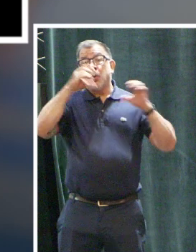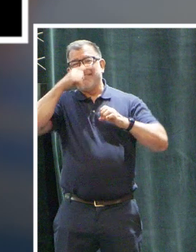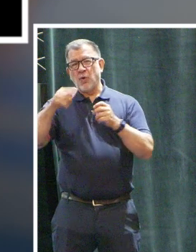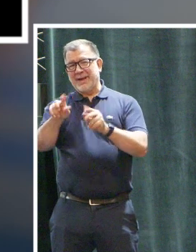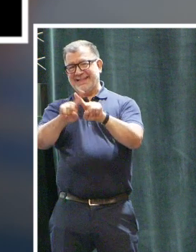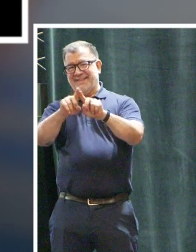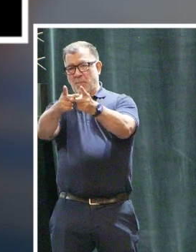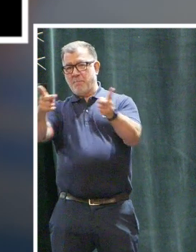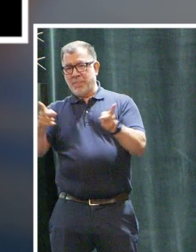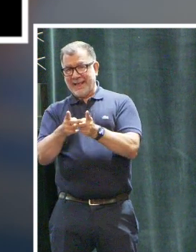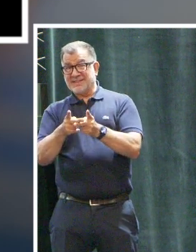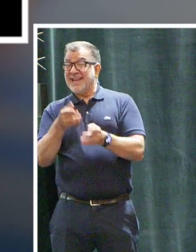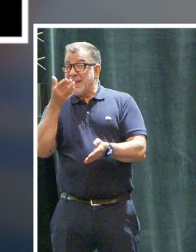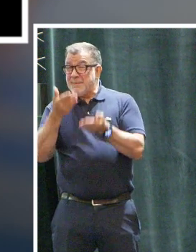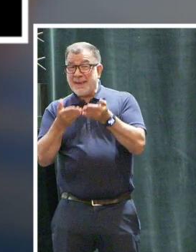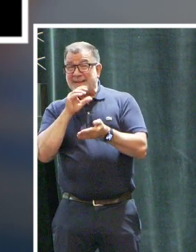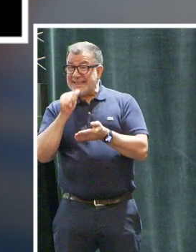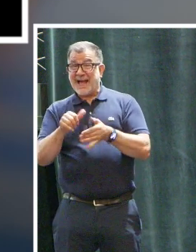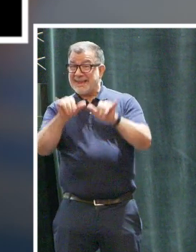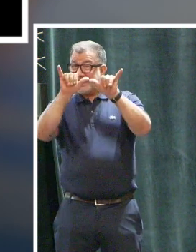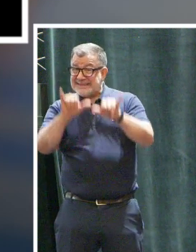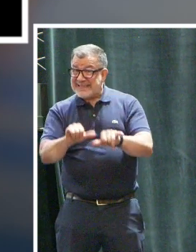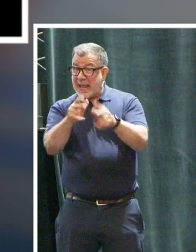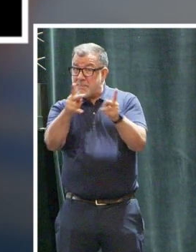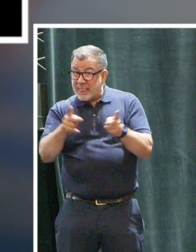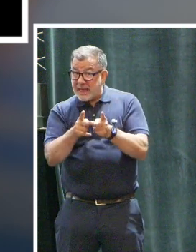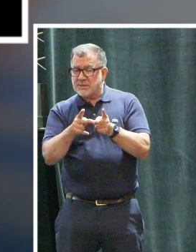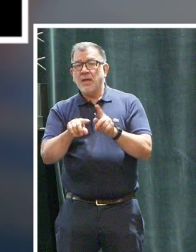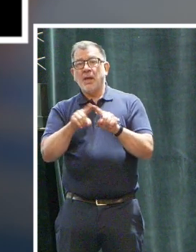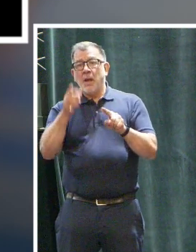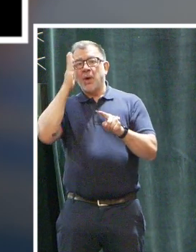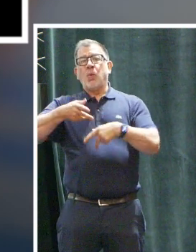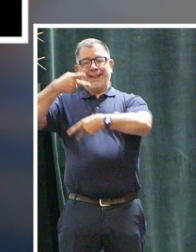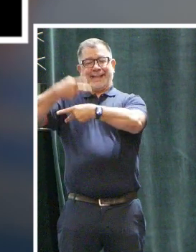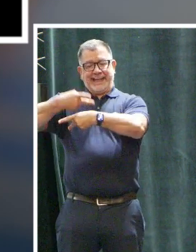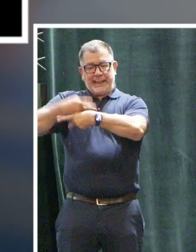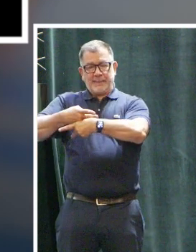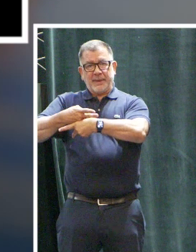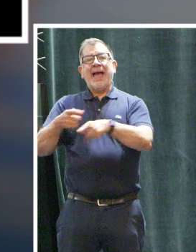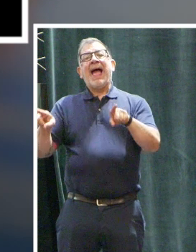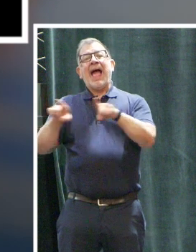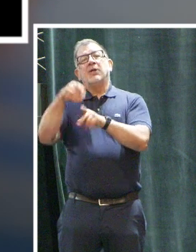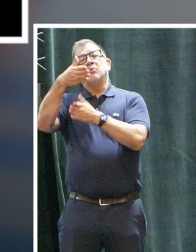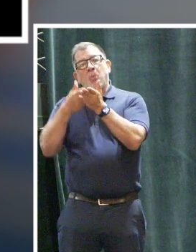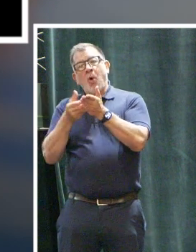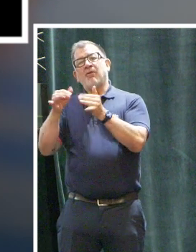within the playground. It may not necessarily be the exact spot, but they will be retained as part of the playground experience.